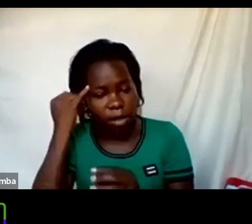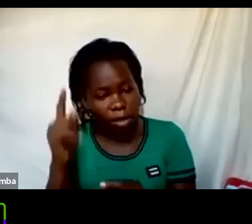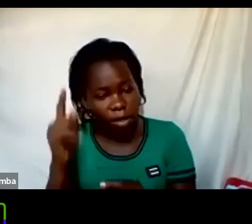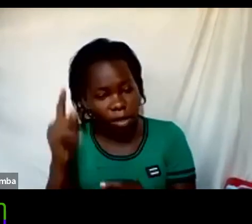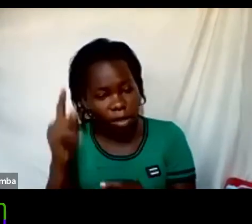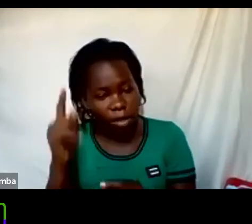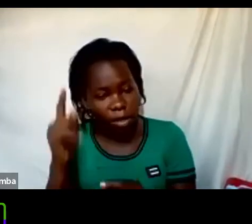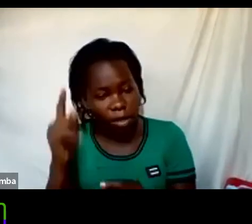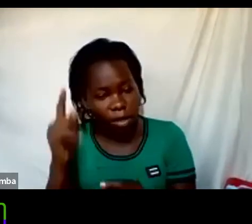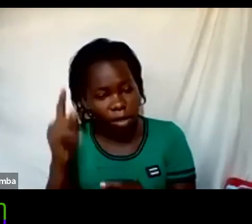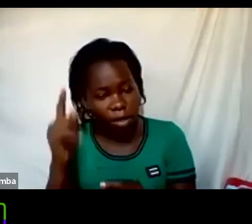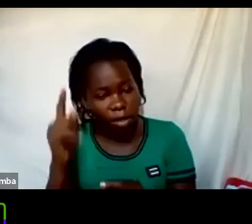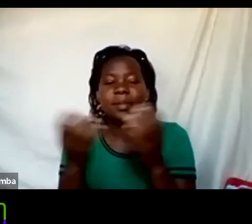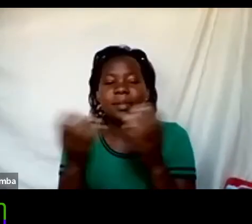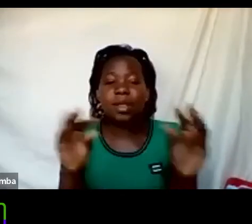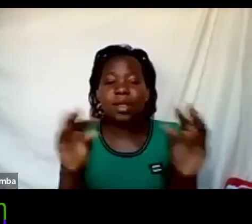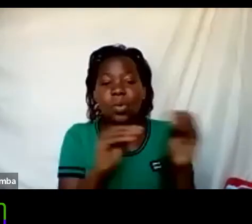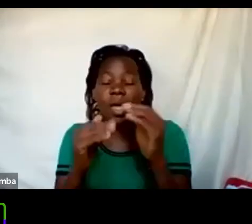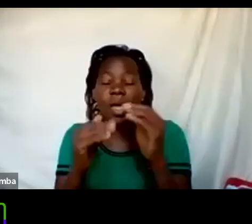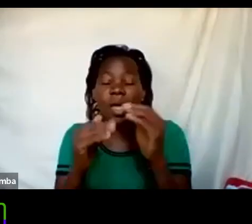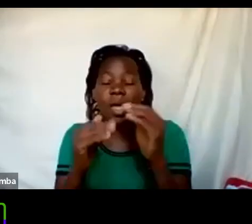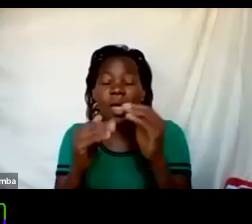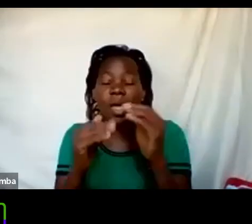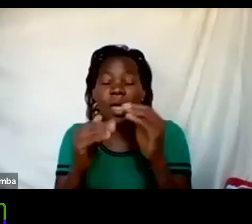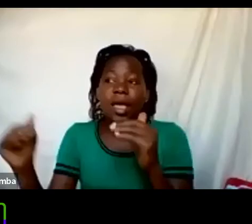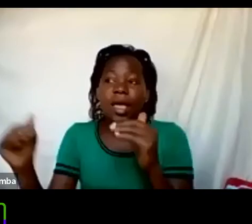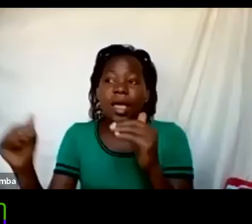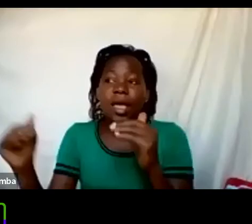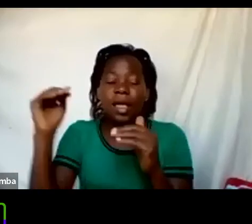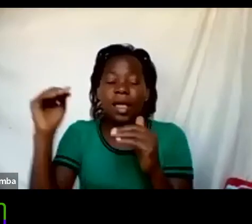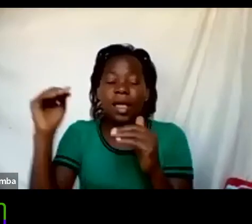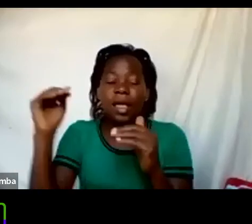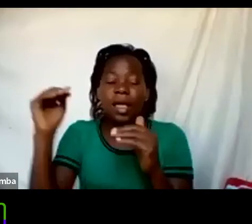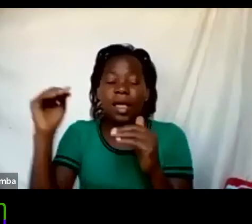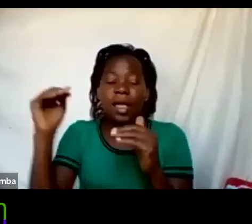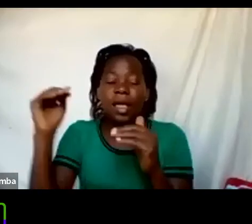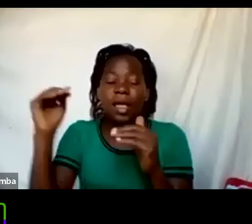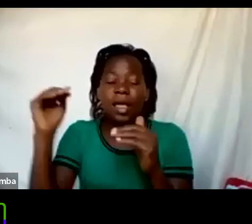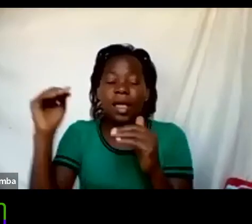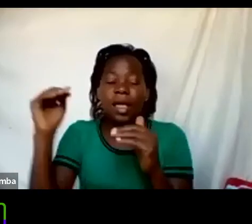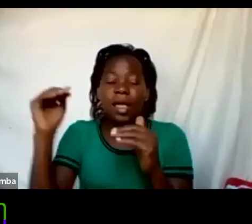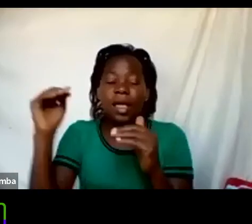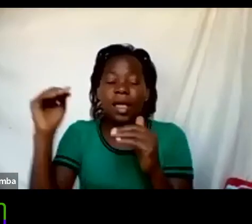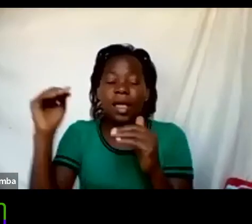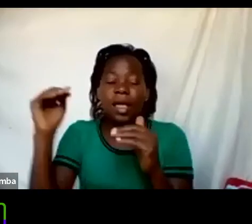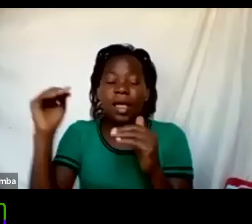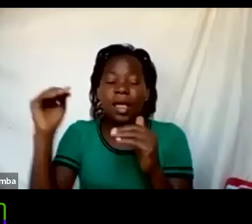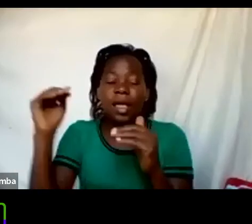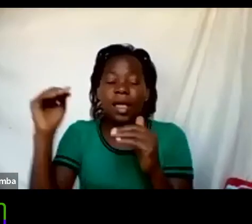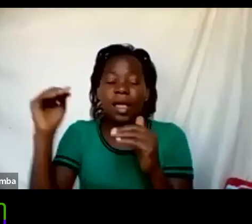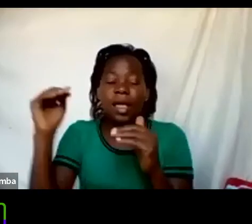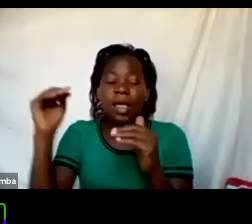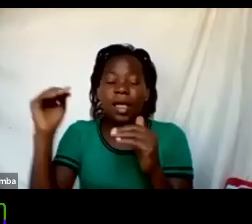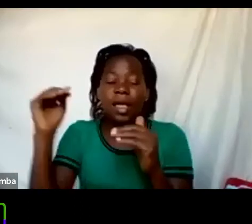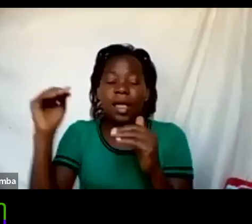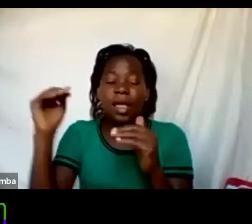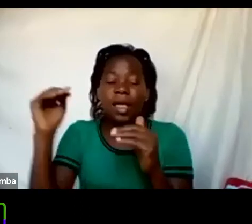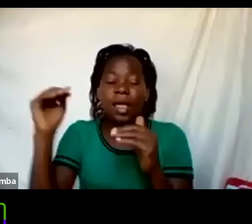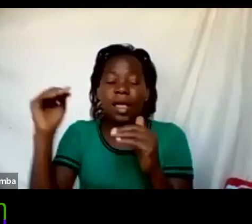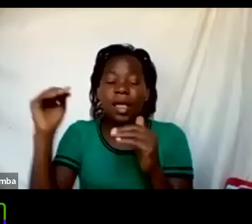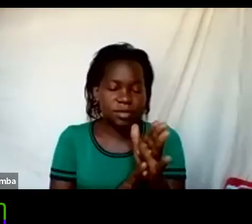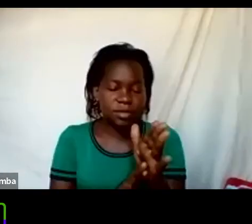level, and we wanted to first give almost as many people as we can an opportunity to register. We wanted to first go through